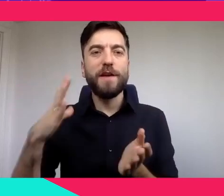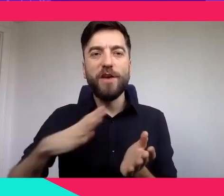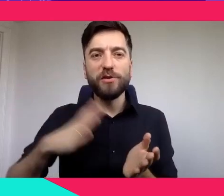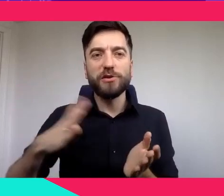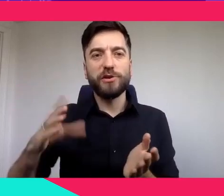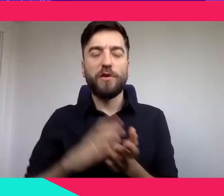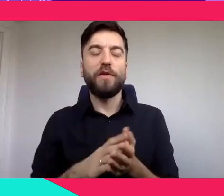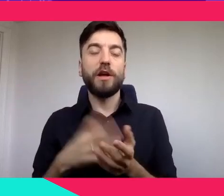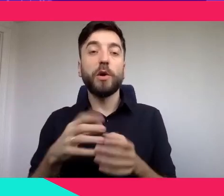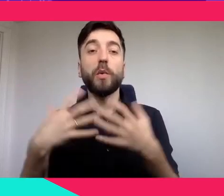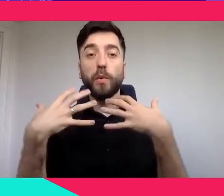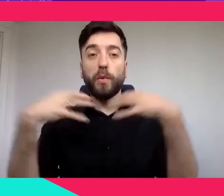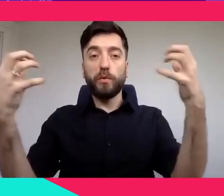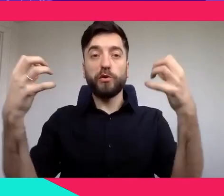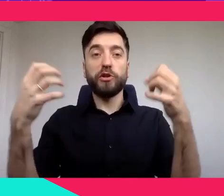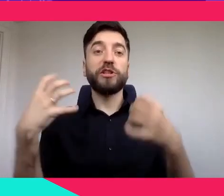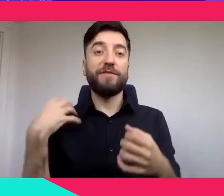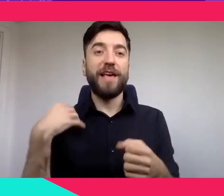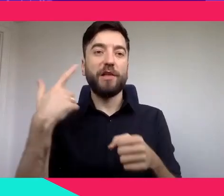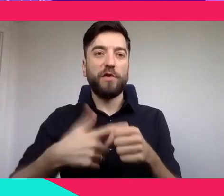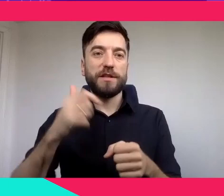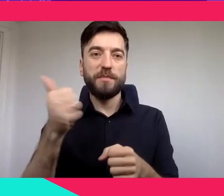So along with opening up